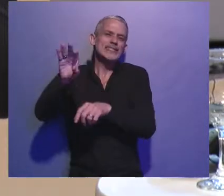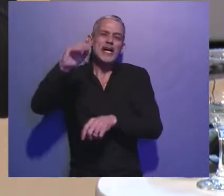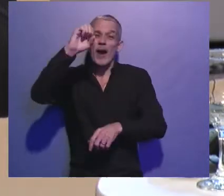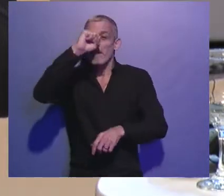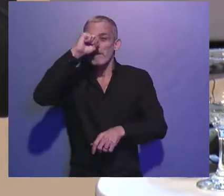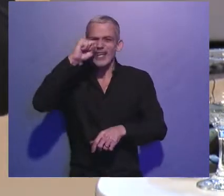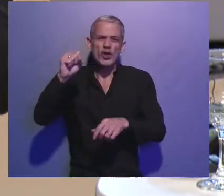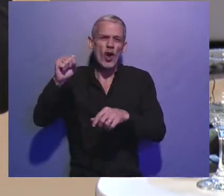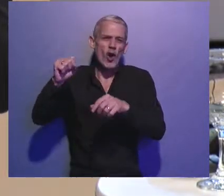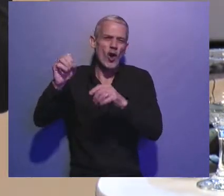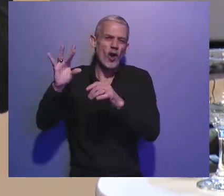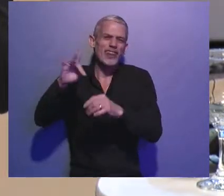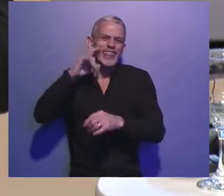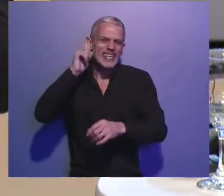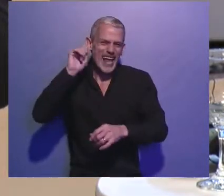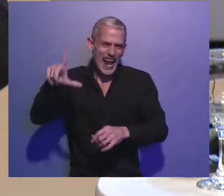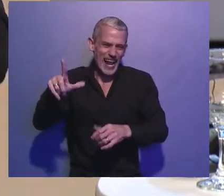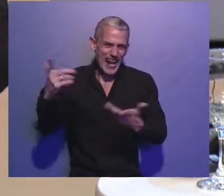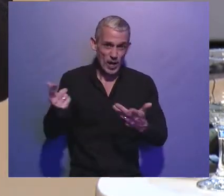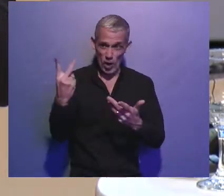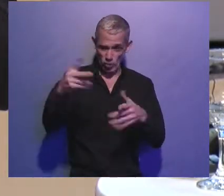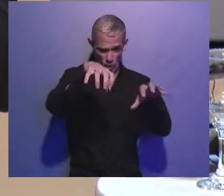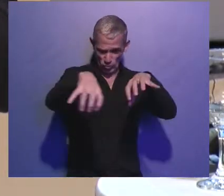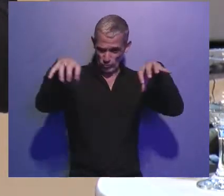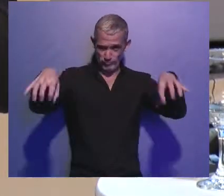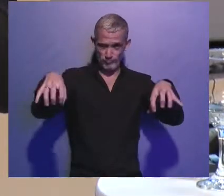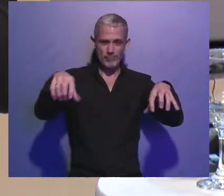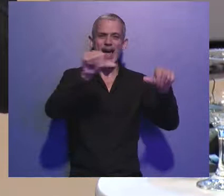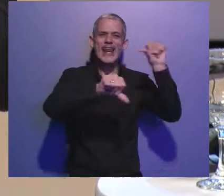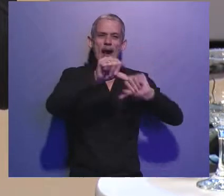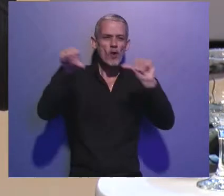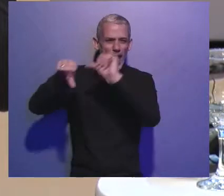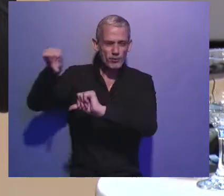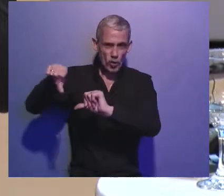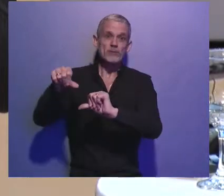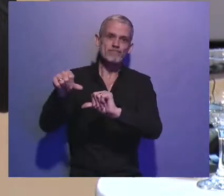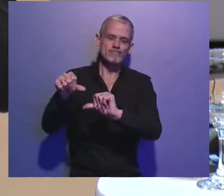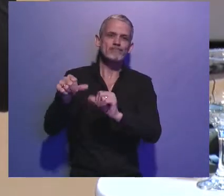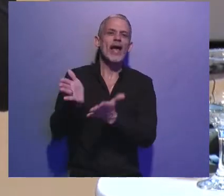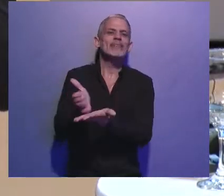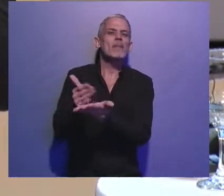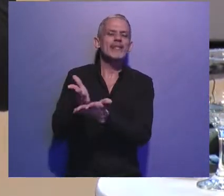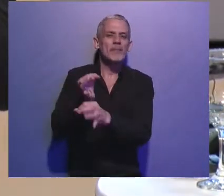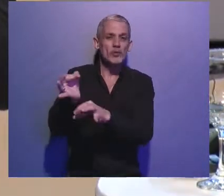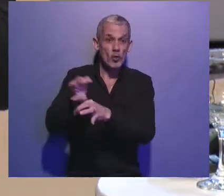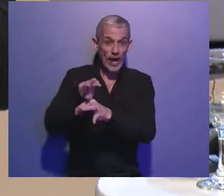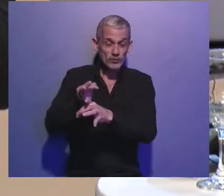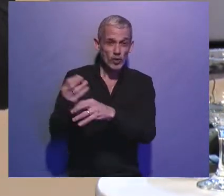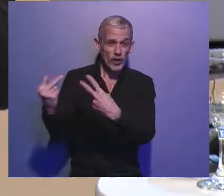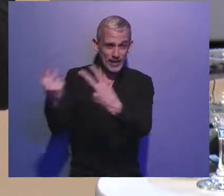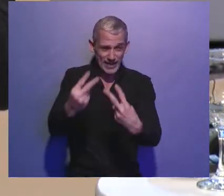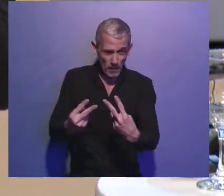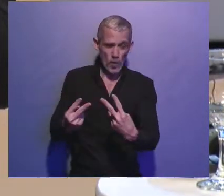with open data from transportation and education departments and search to promote innovation through